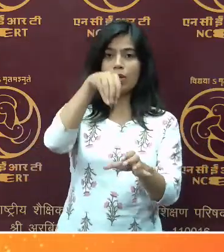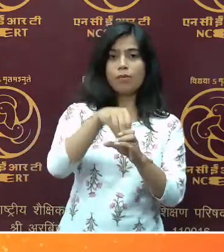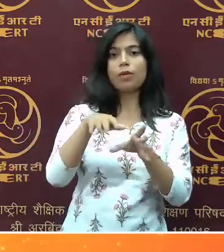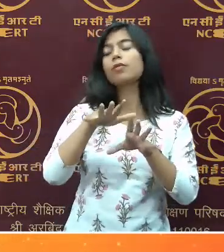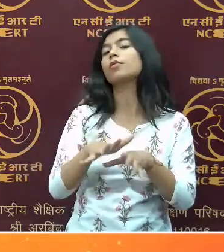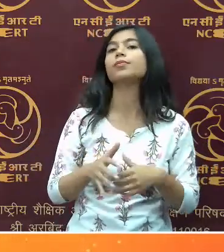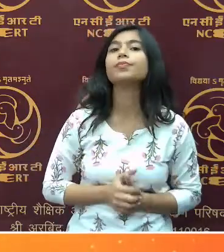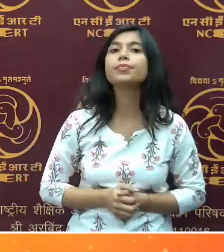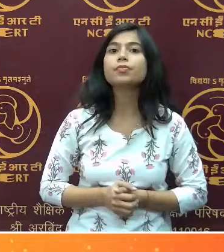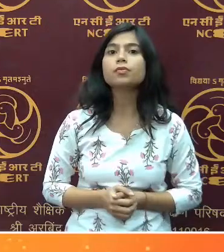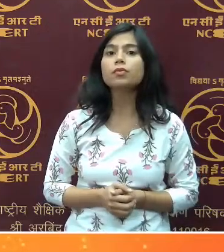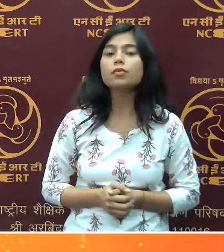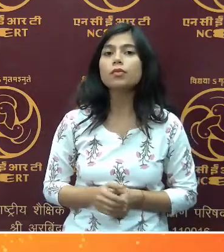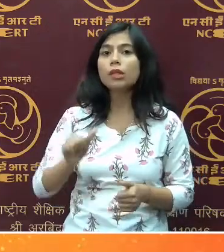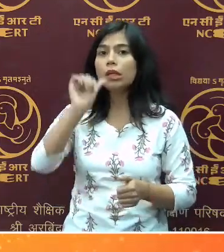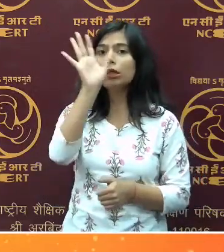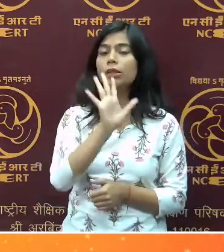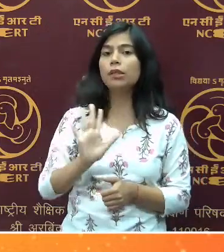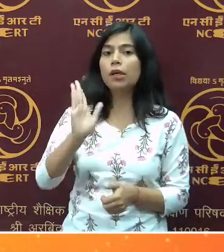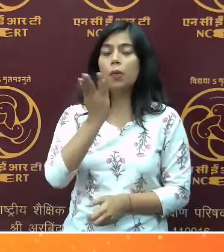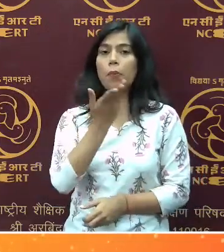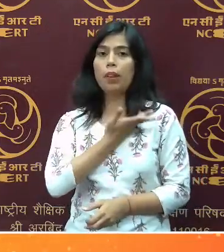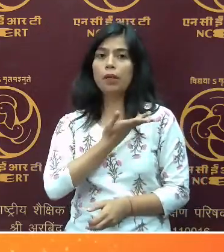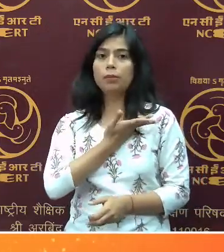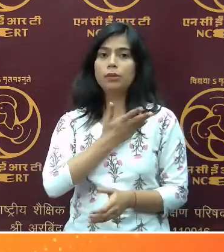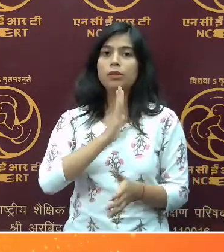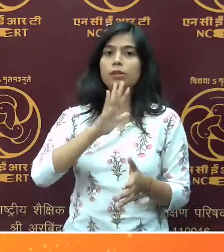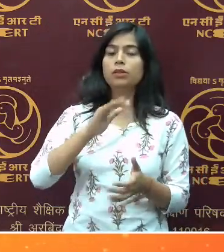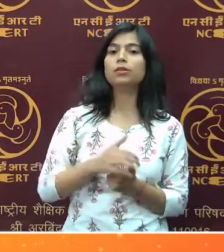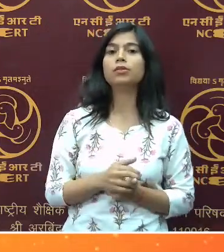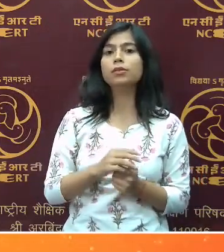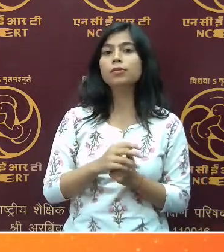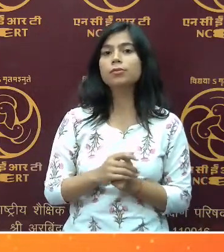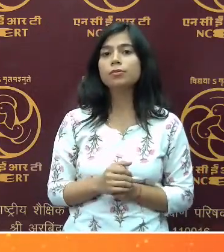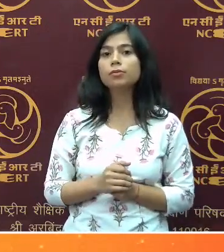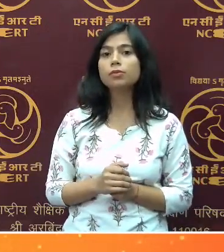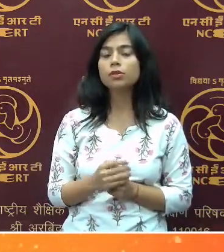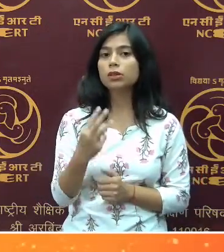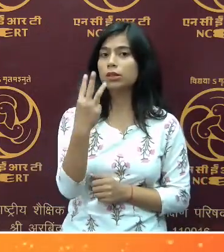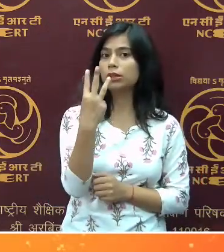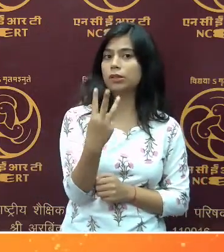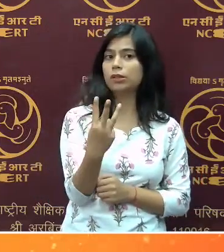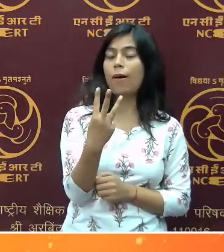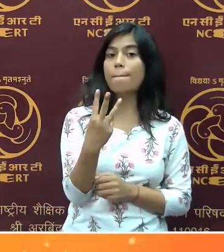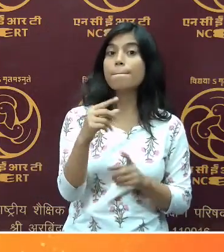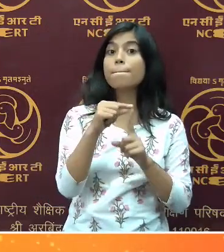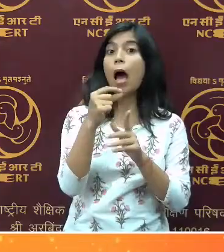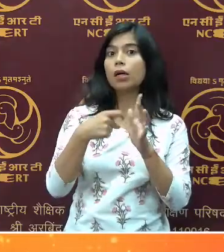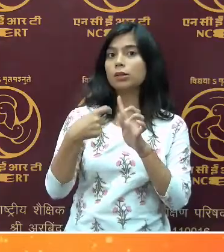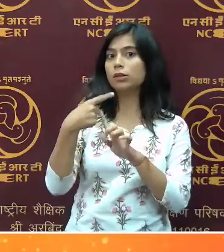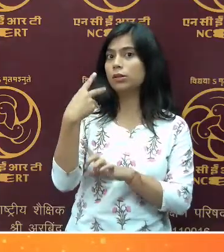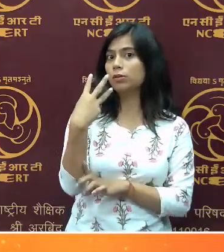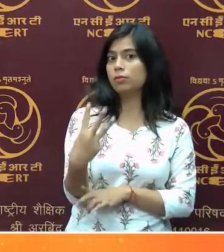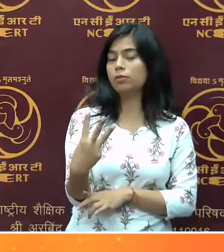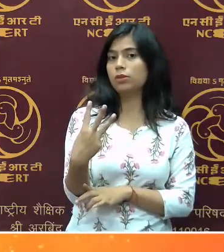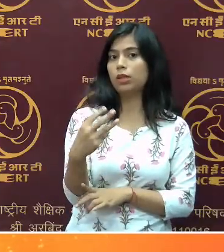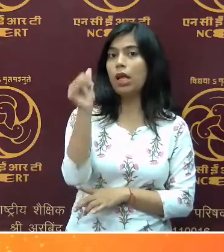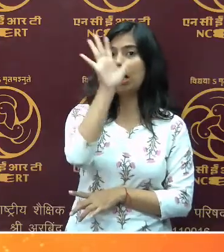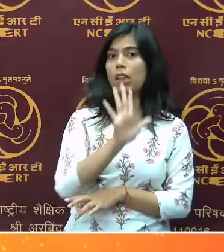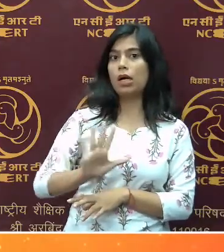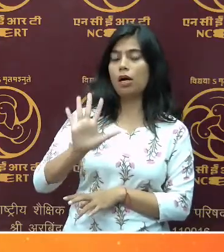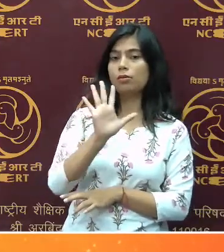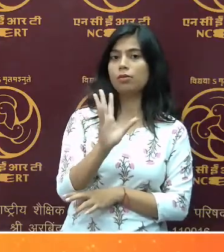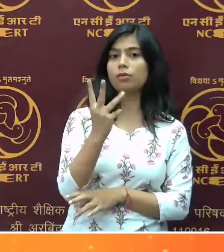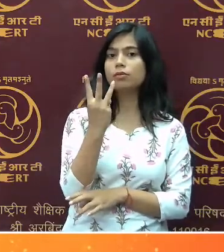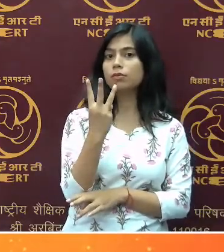have fundamental rights, which is placed as the part 3 of the Constitution of India. Now, for